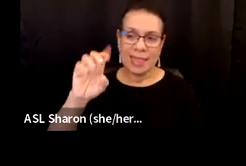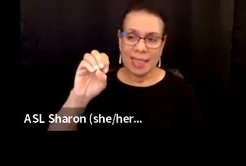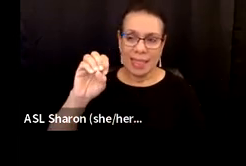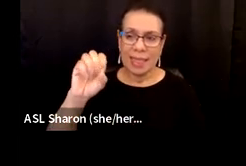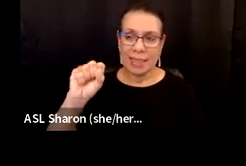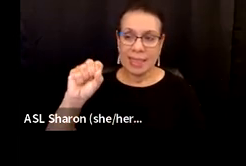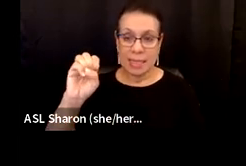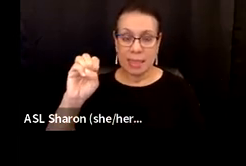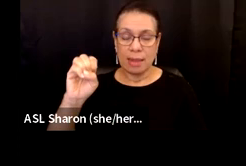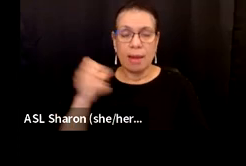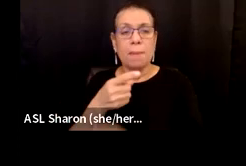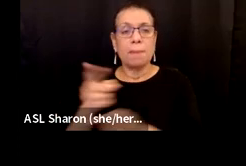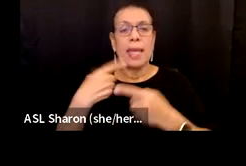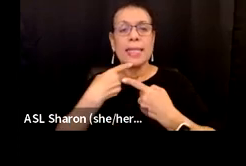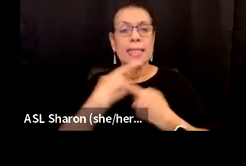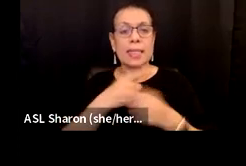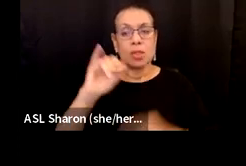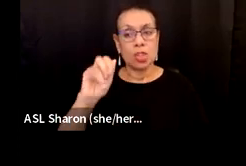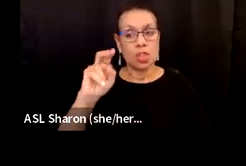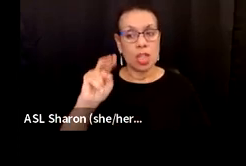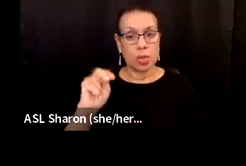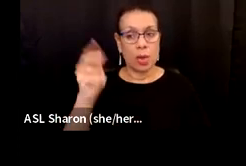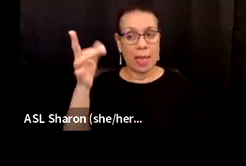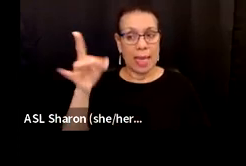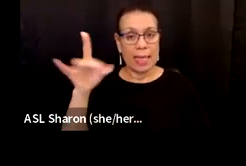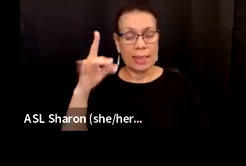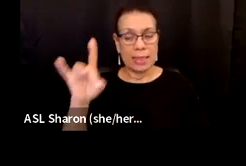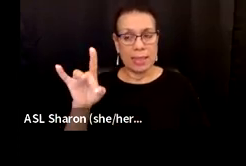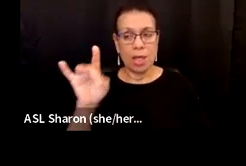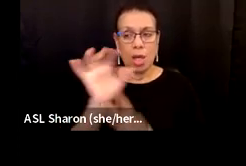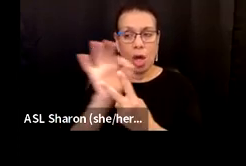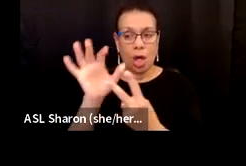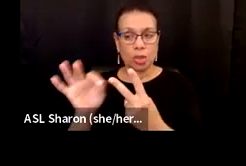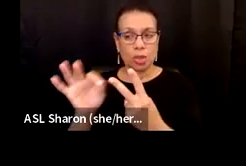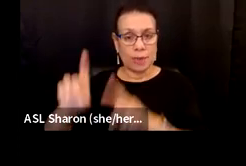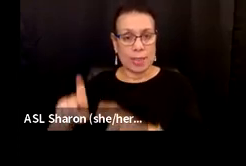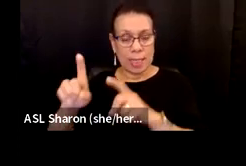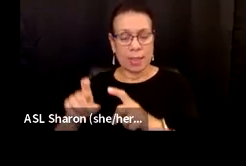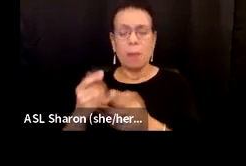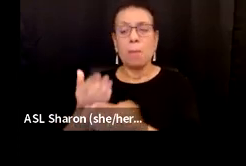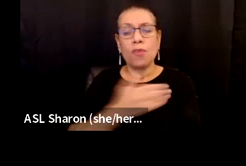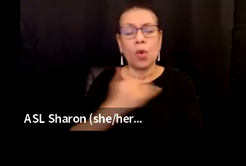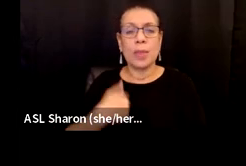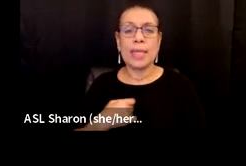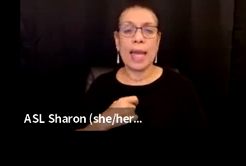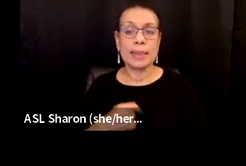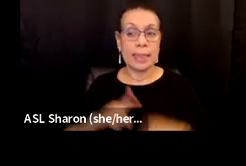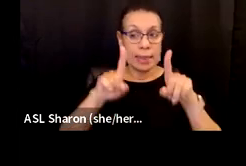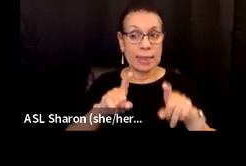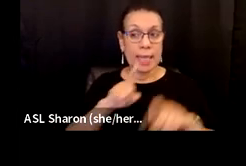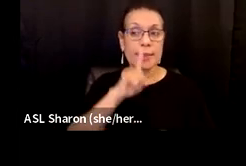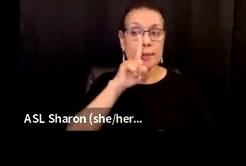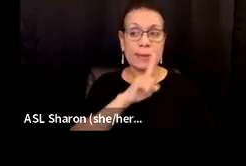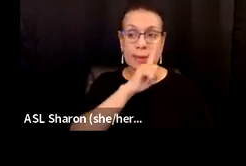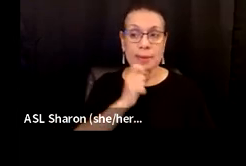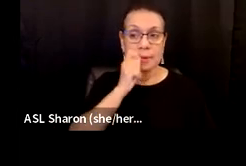announced on tuesday january 18th an alternative testing option to the test and stay protocol that school districts can opt